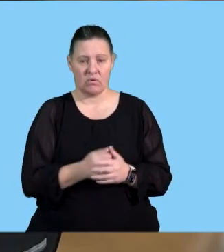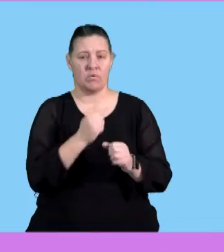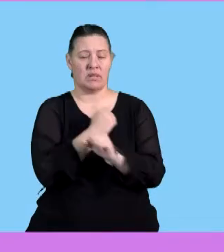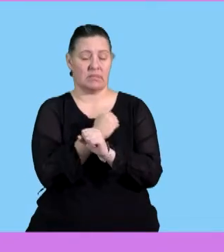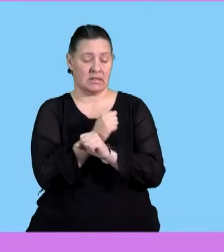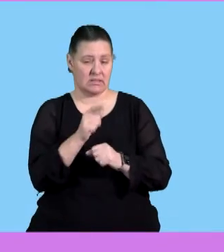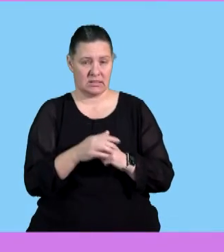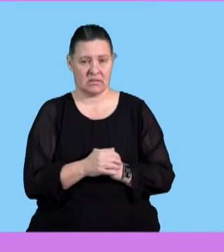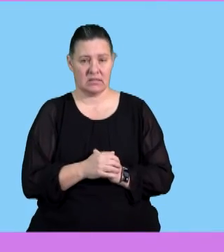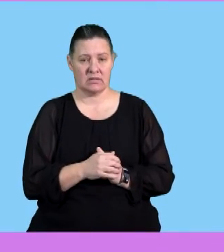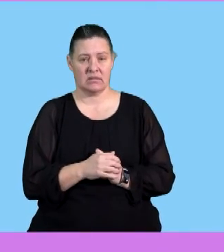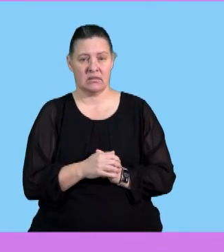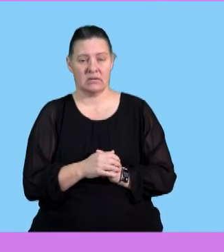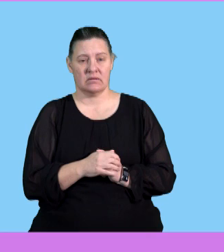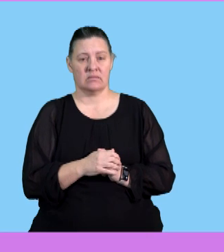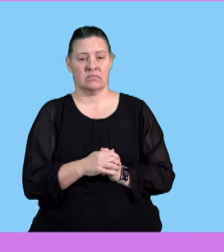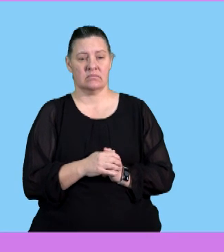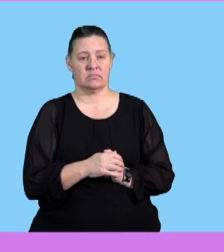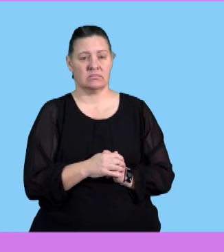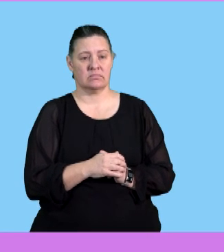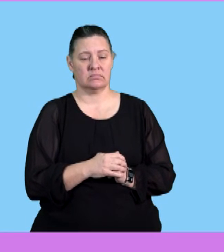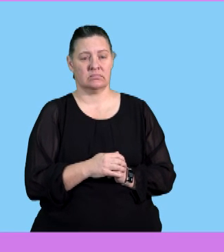to multiplication. Now,